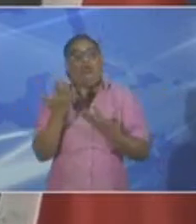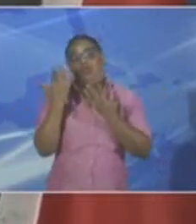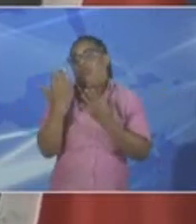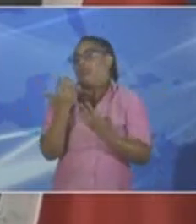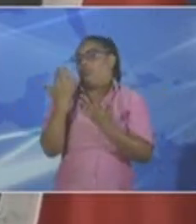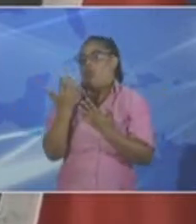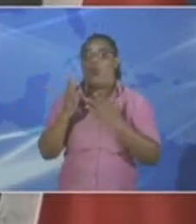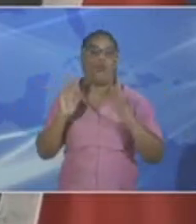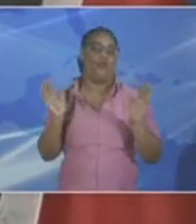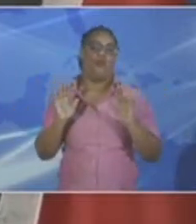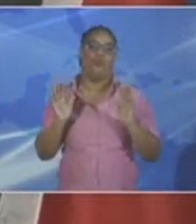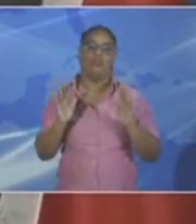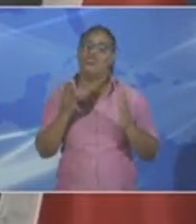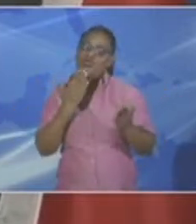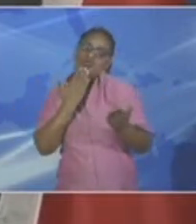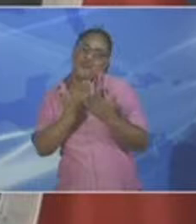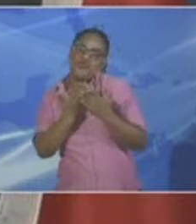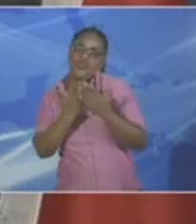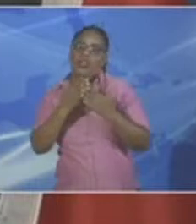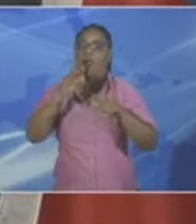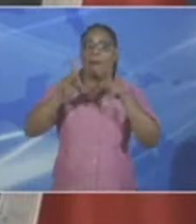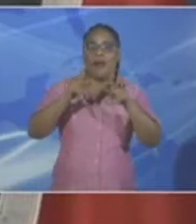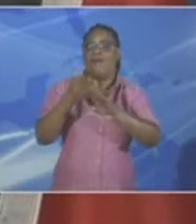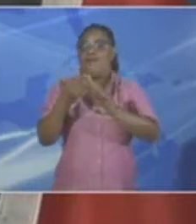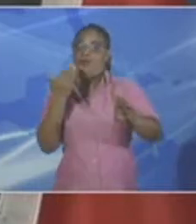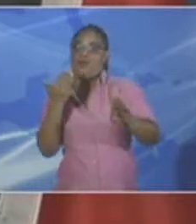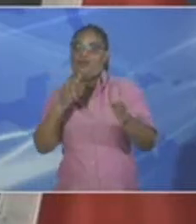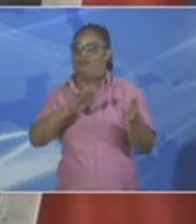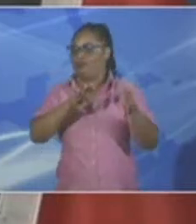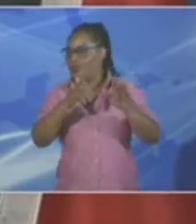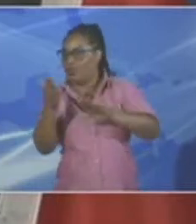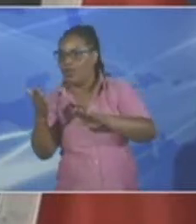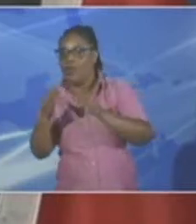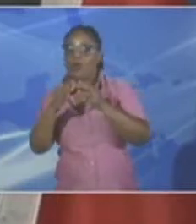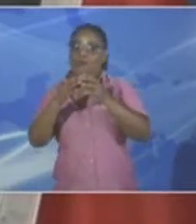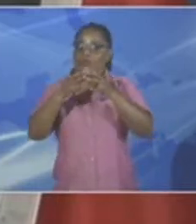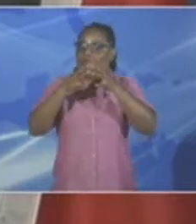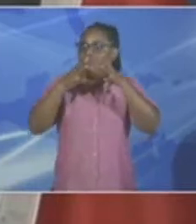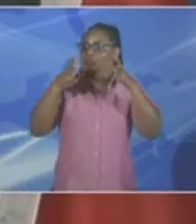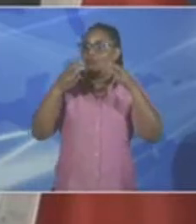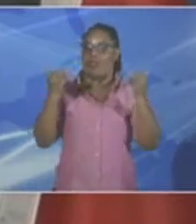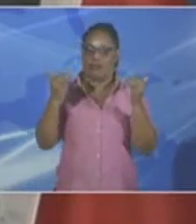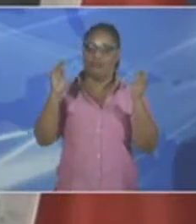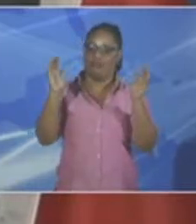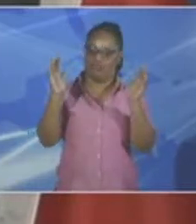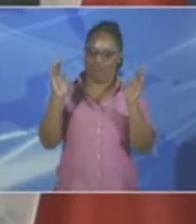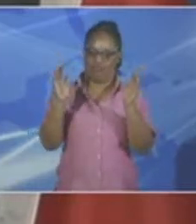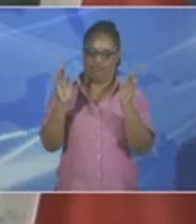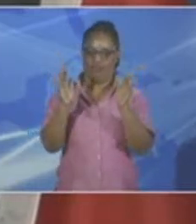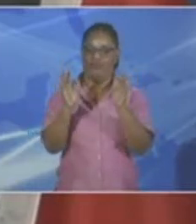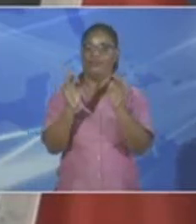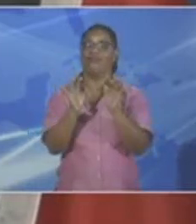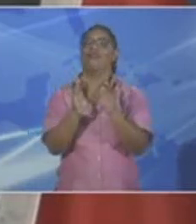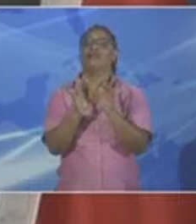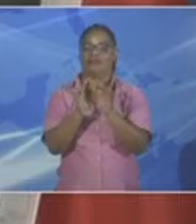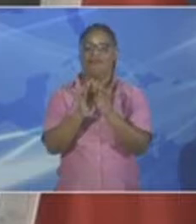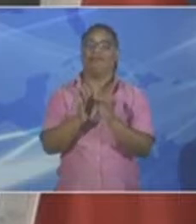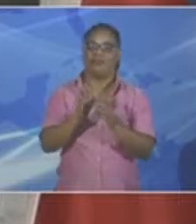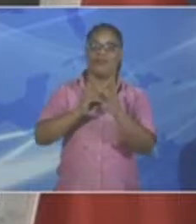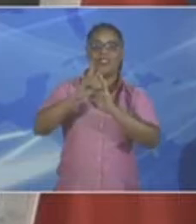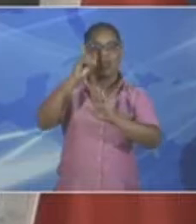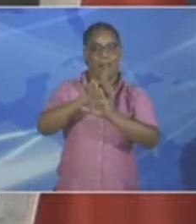are significantly improved as contrasted with where we were only December. It is now